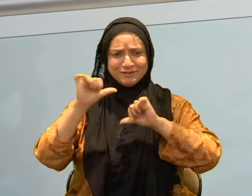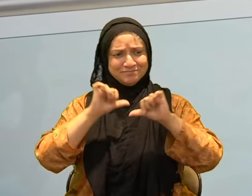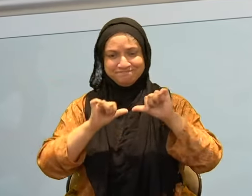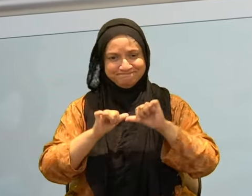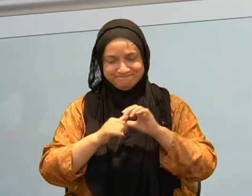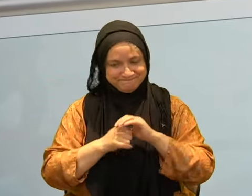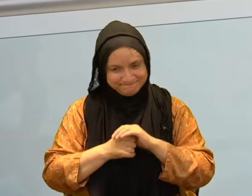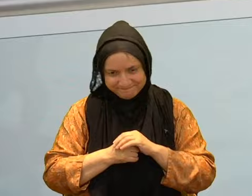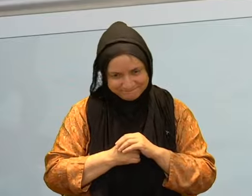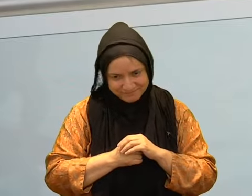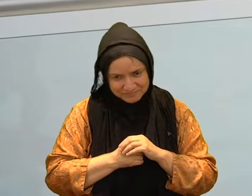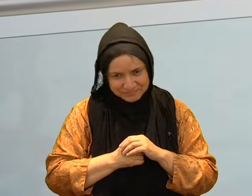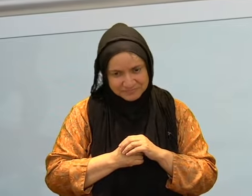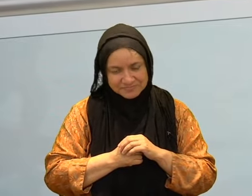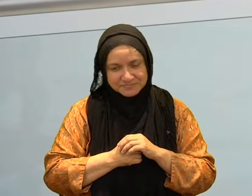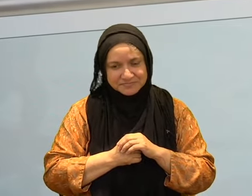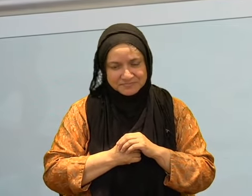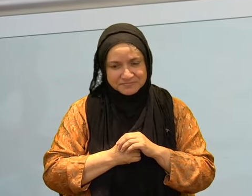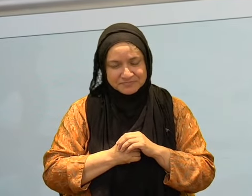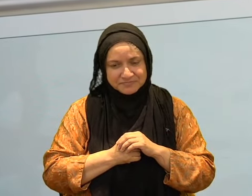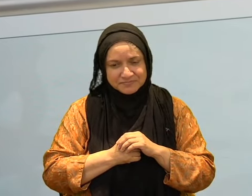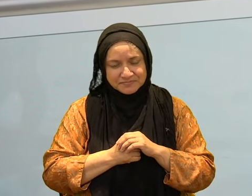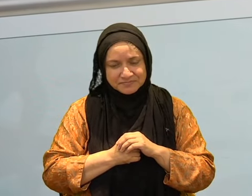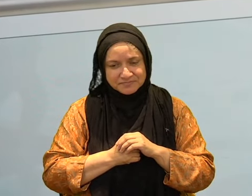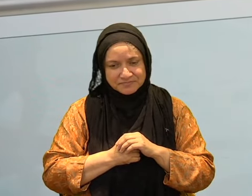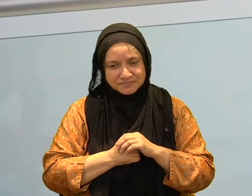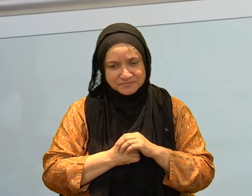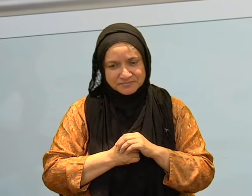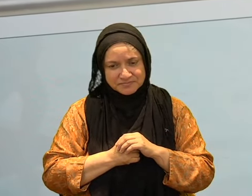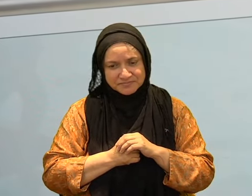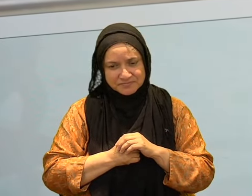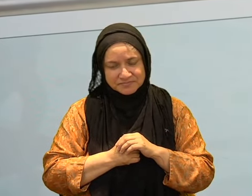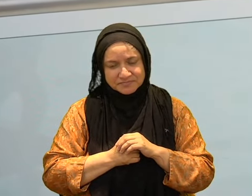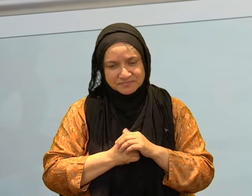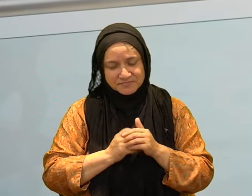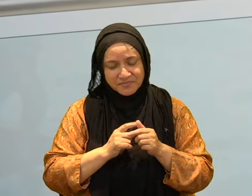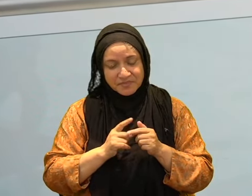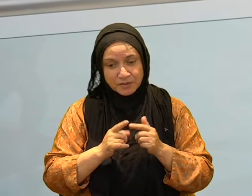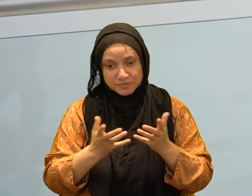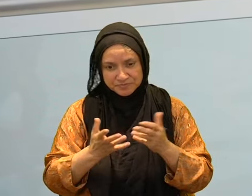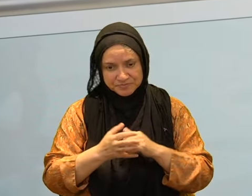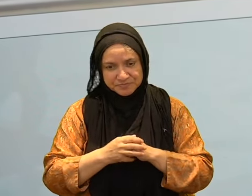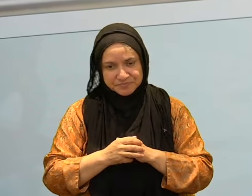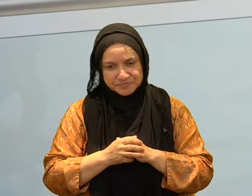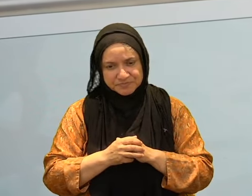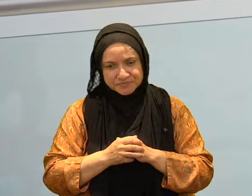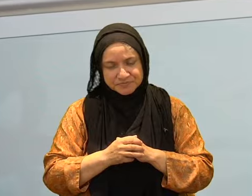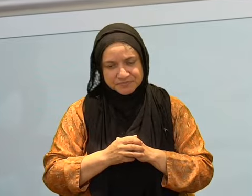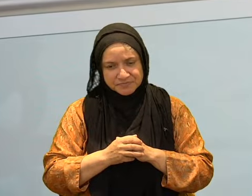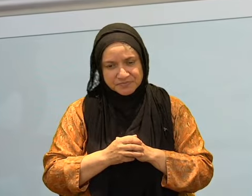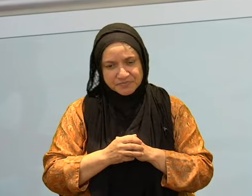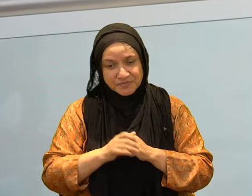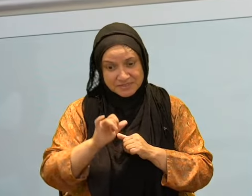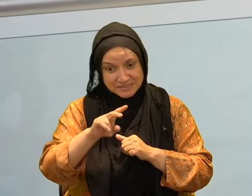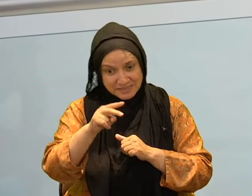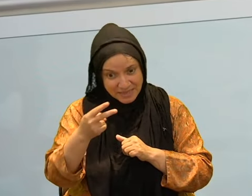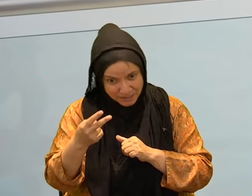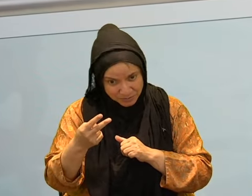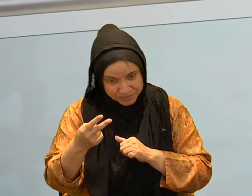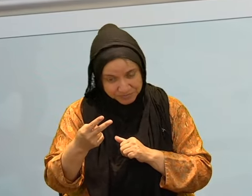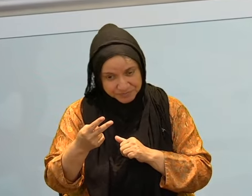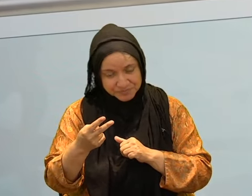drunk, take him, he does all types of things under the influence, and he does whatever we want him to do. The second thing he said, get him